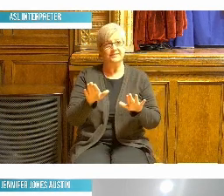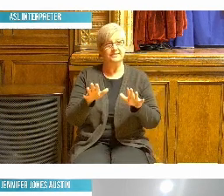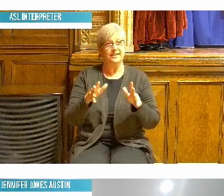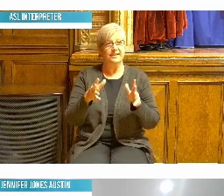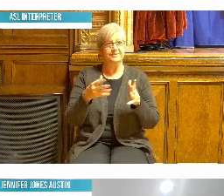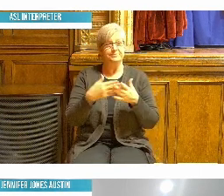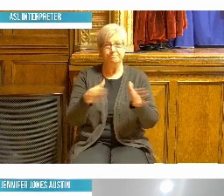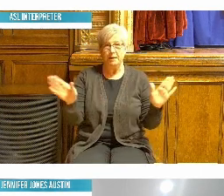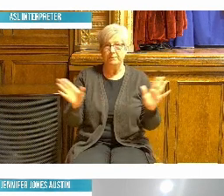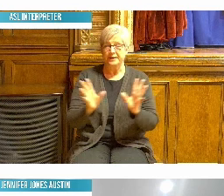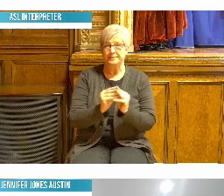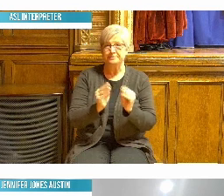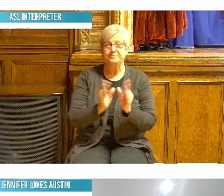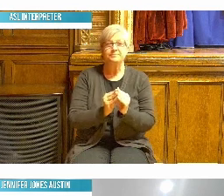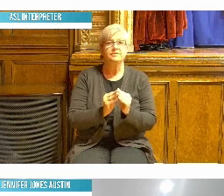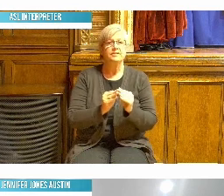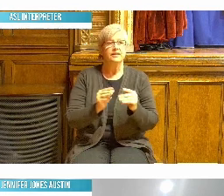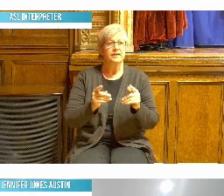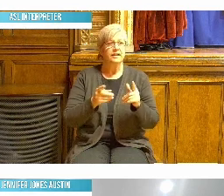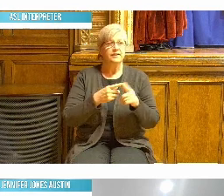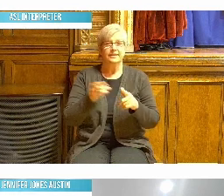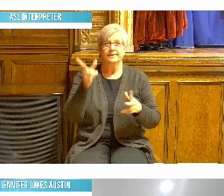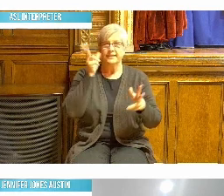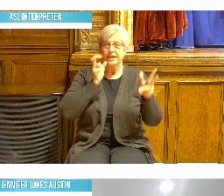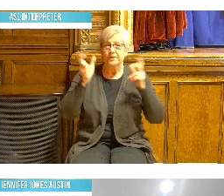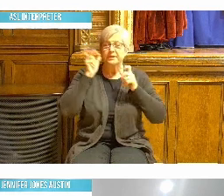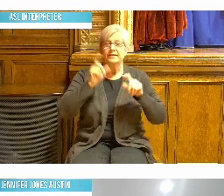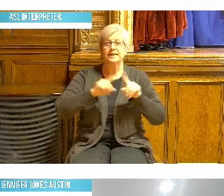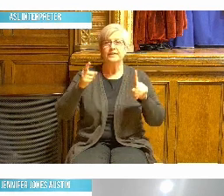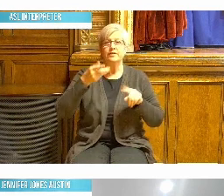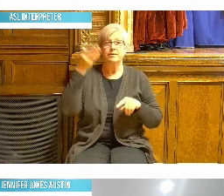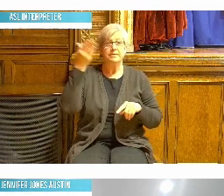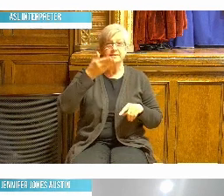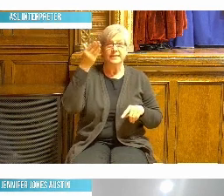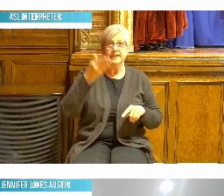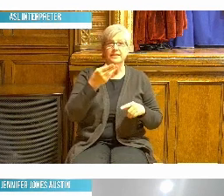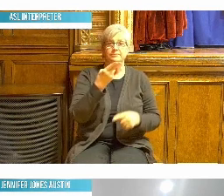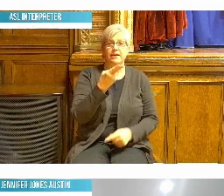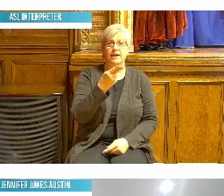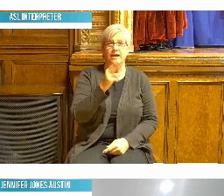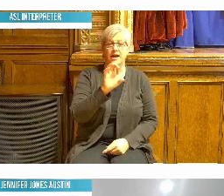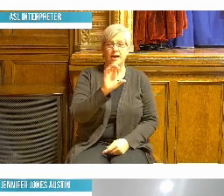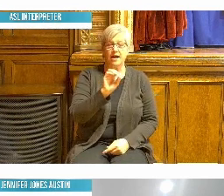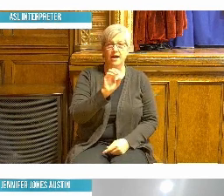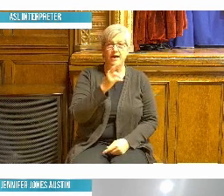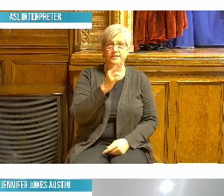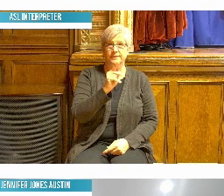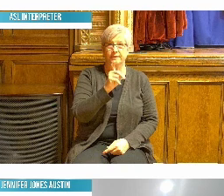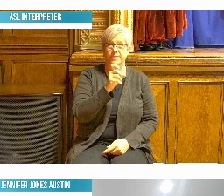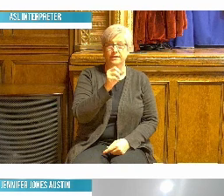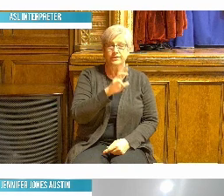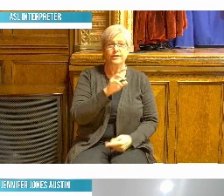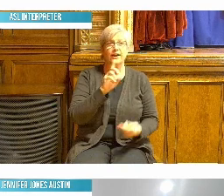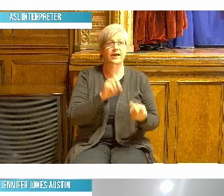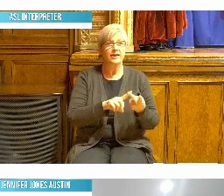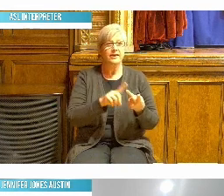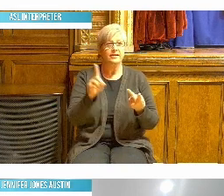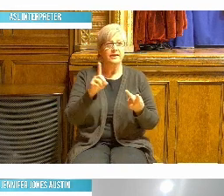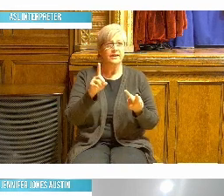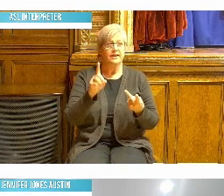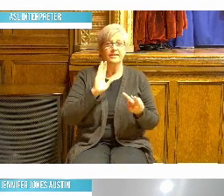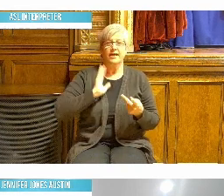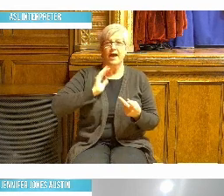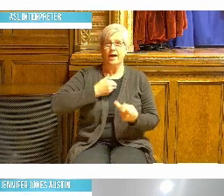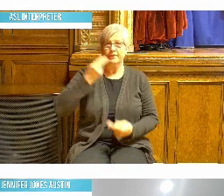hearing from the presentations by Dr. Felder and our